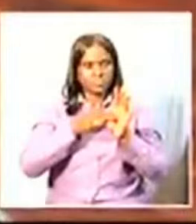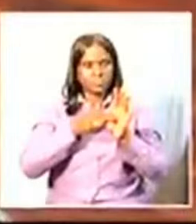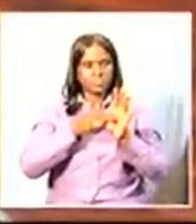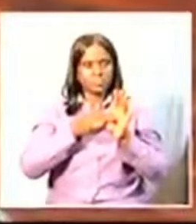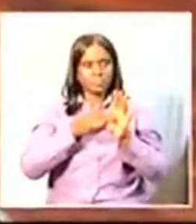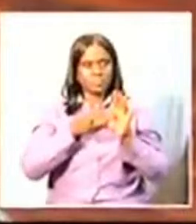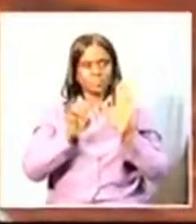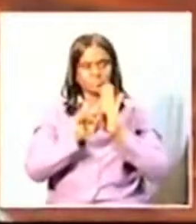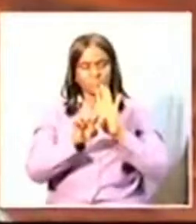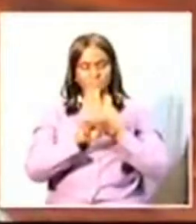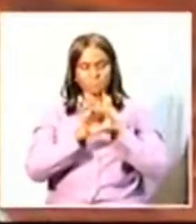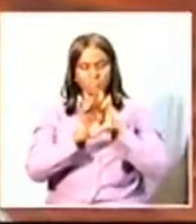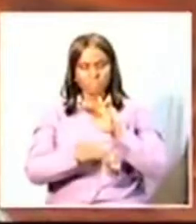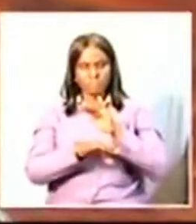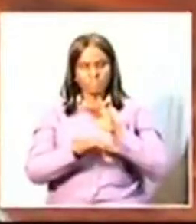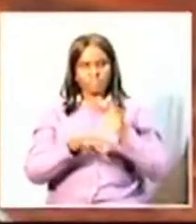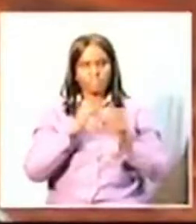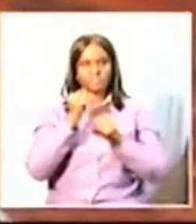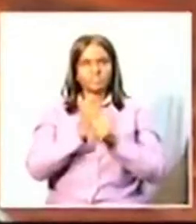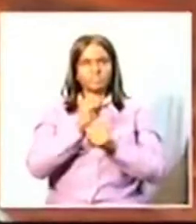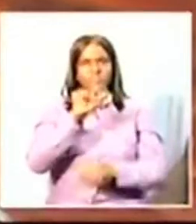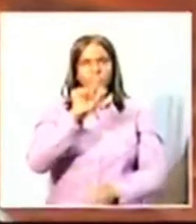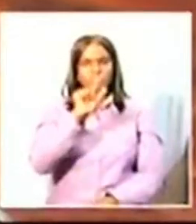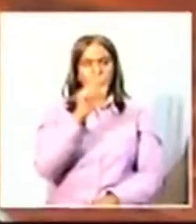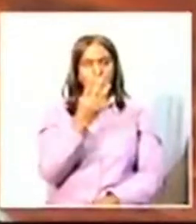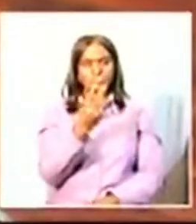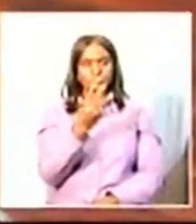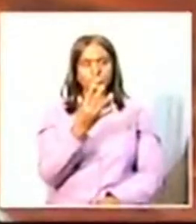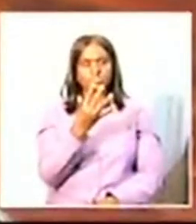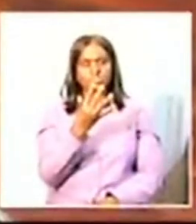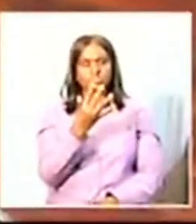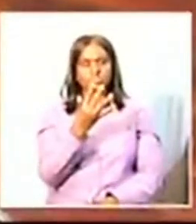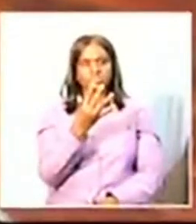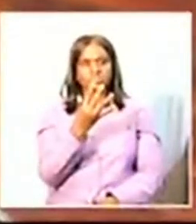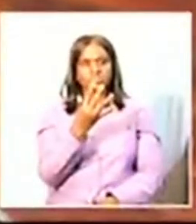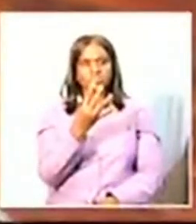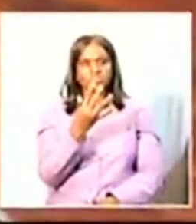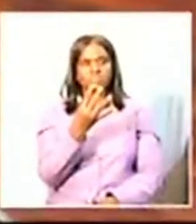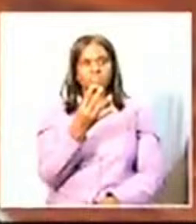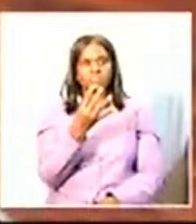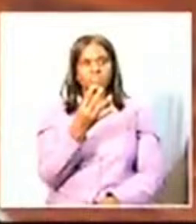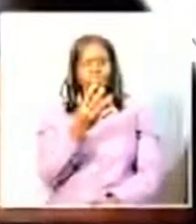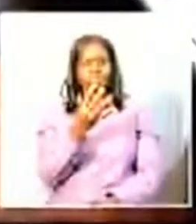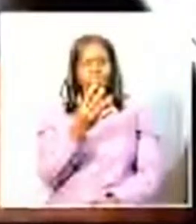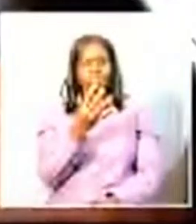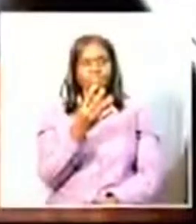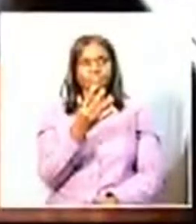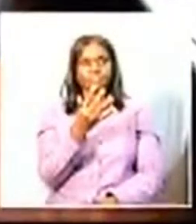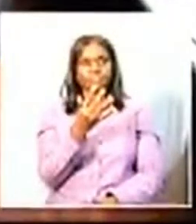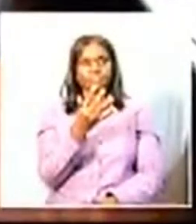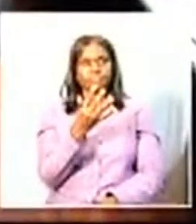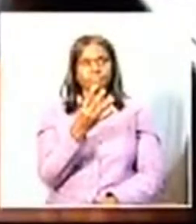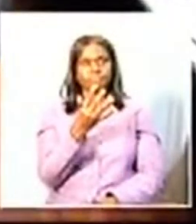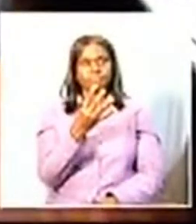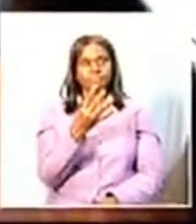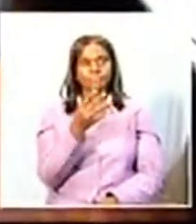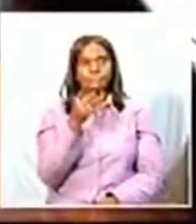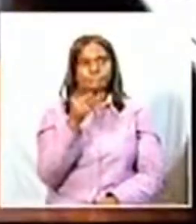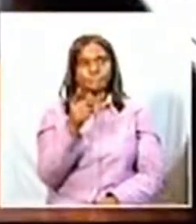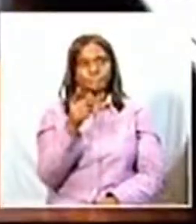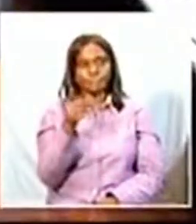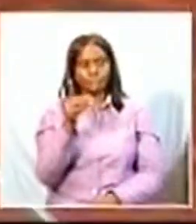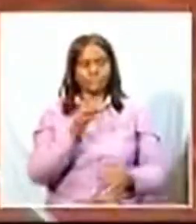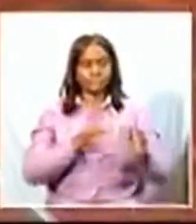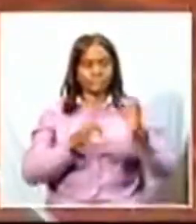that is under the year 2024, which is Auditor General's yet to audit. So there we are